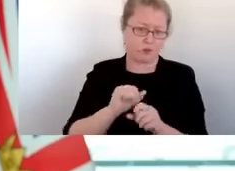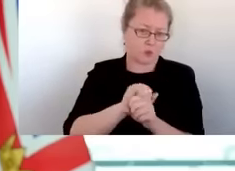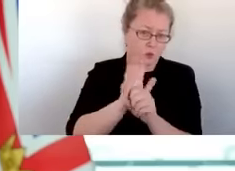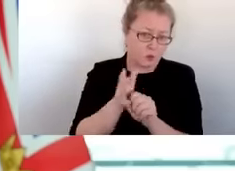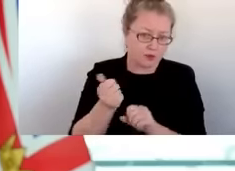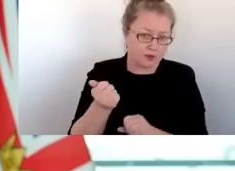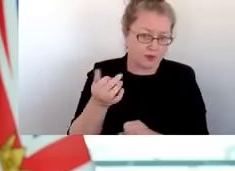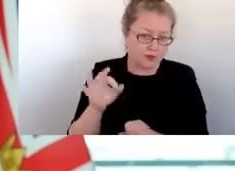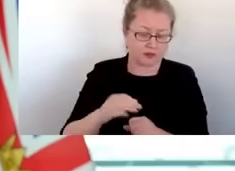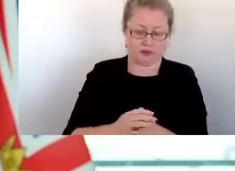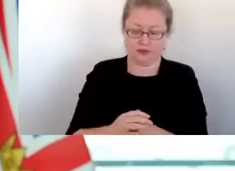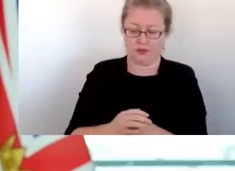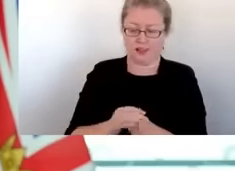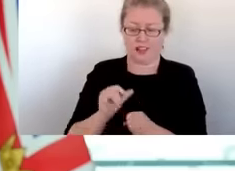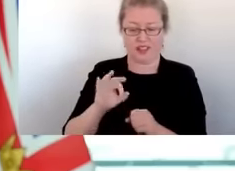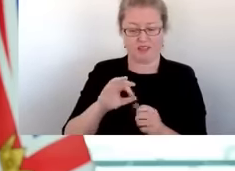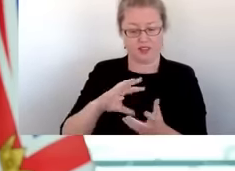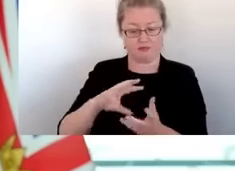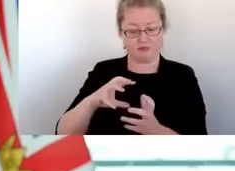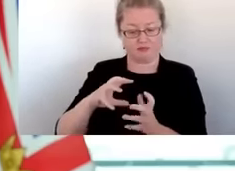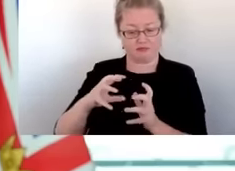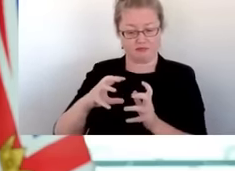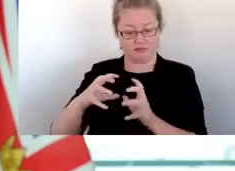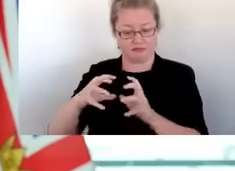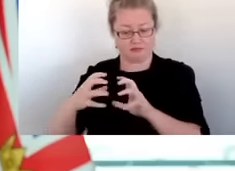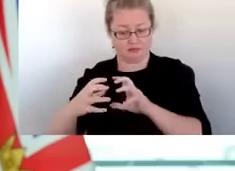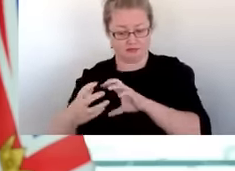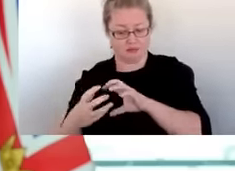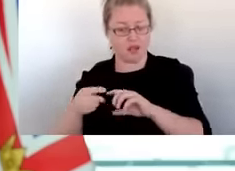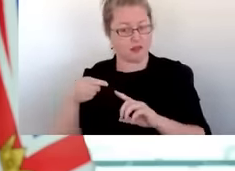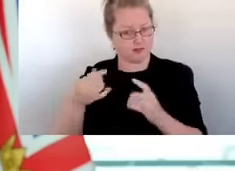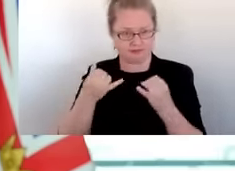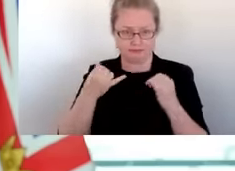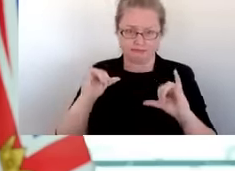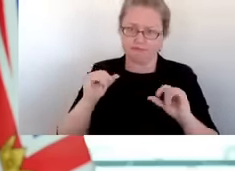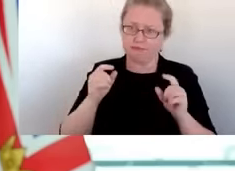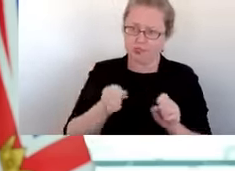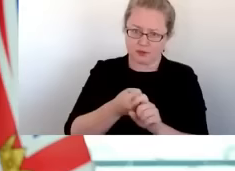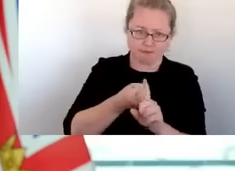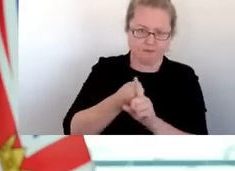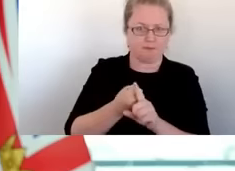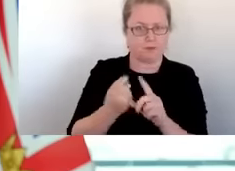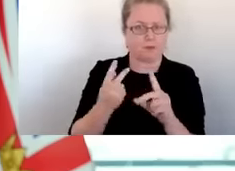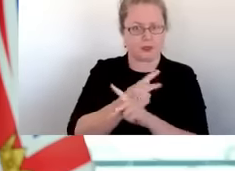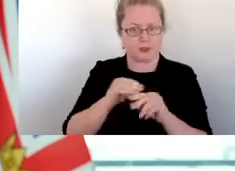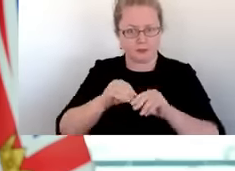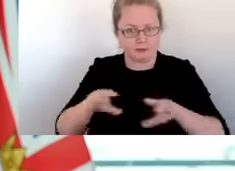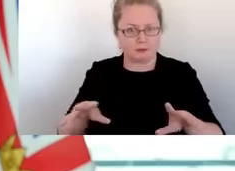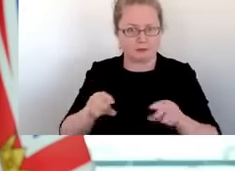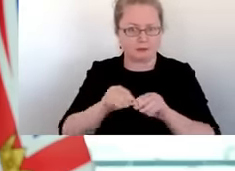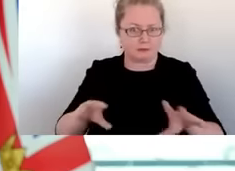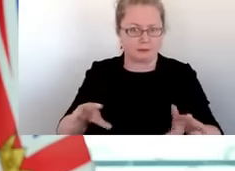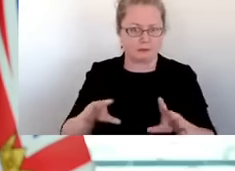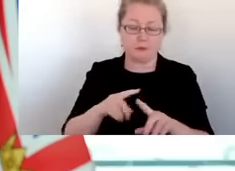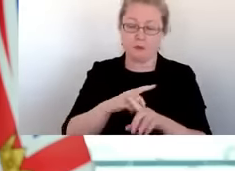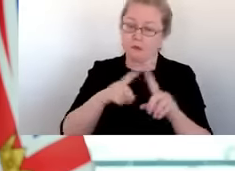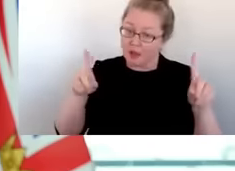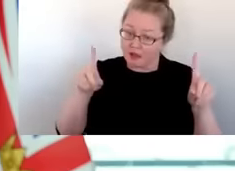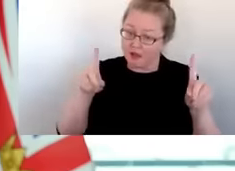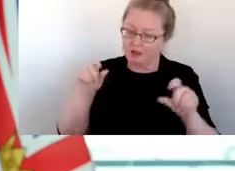of concern is still one of the uncertainties that we have to live with right now. But we do know more and more